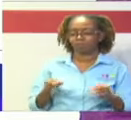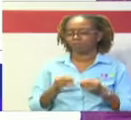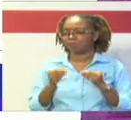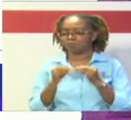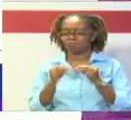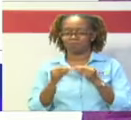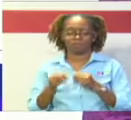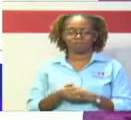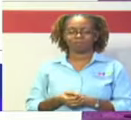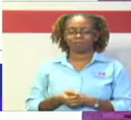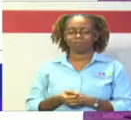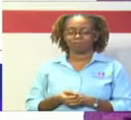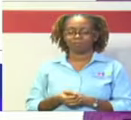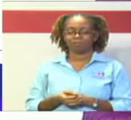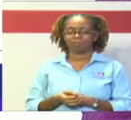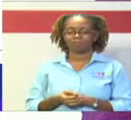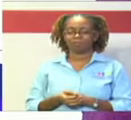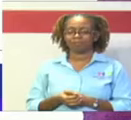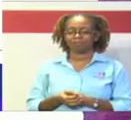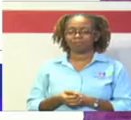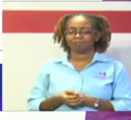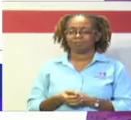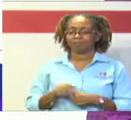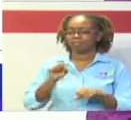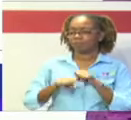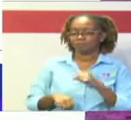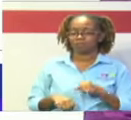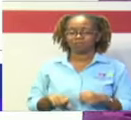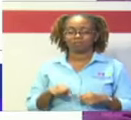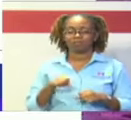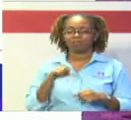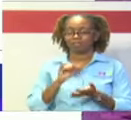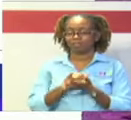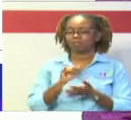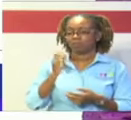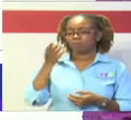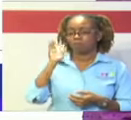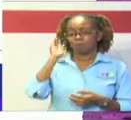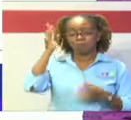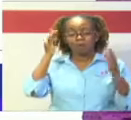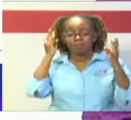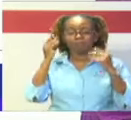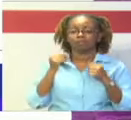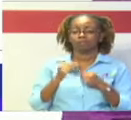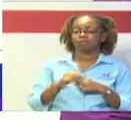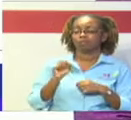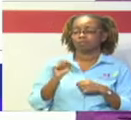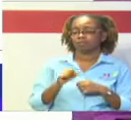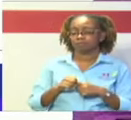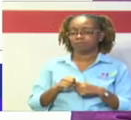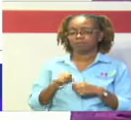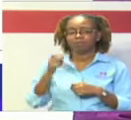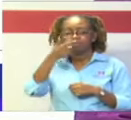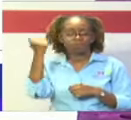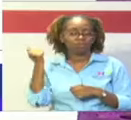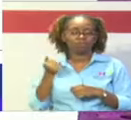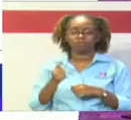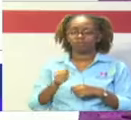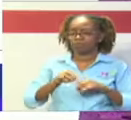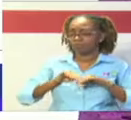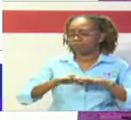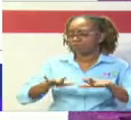most transmissible. So that is of great concern because it means that the public health interventions that you put in